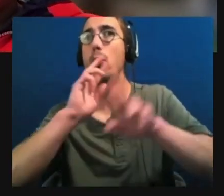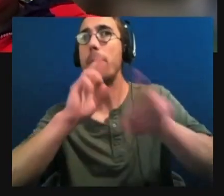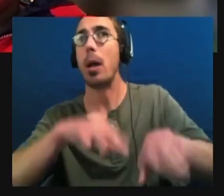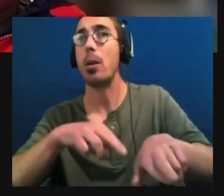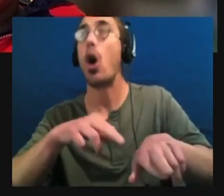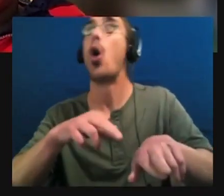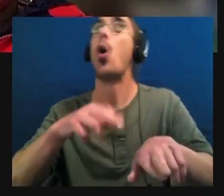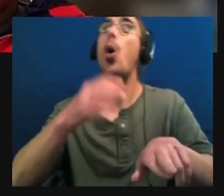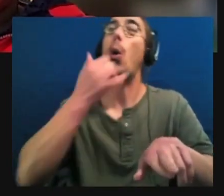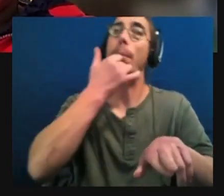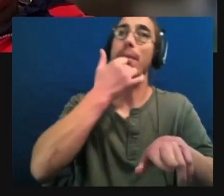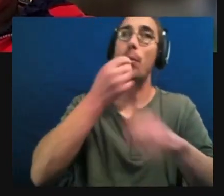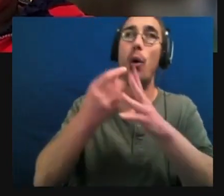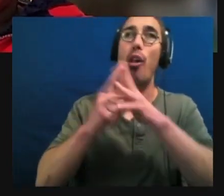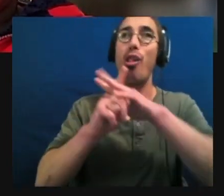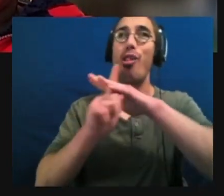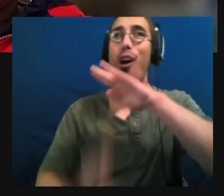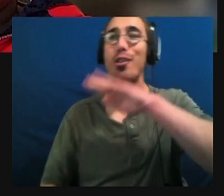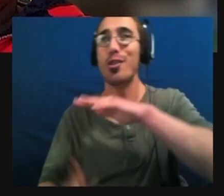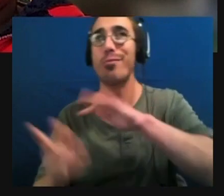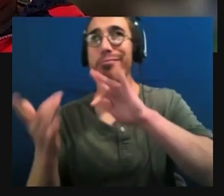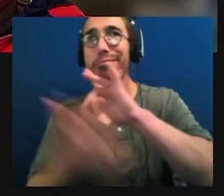Okay.